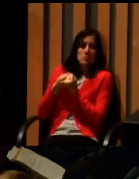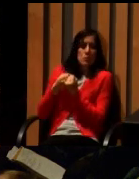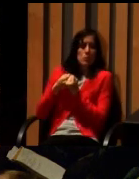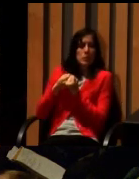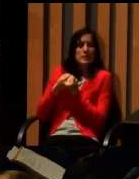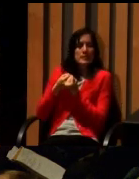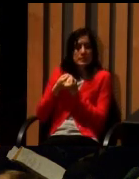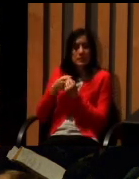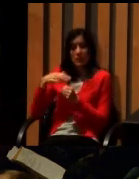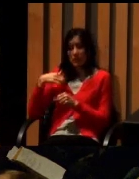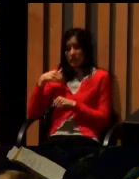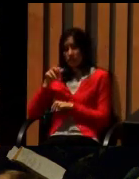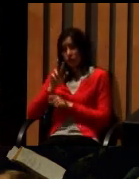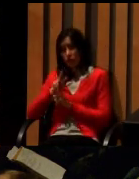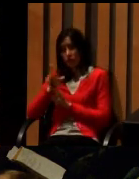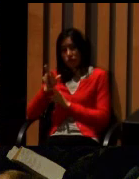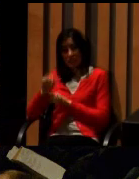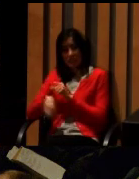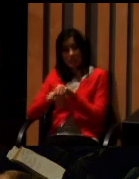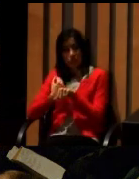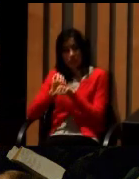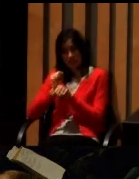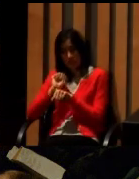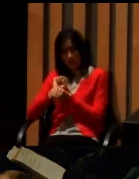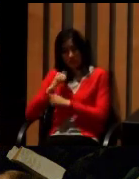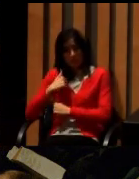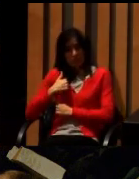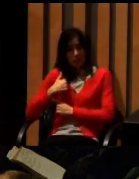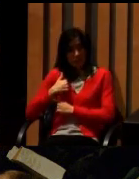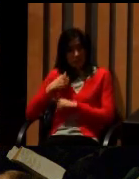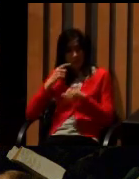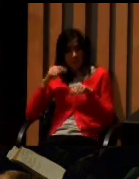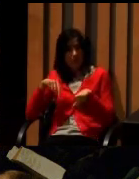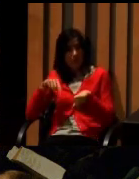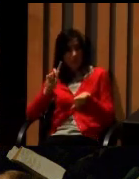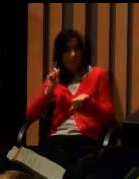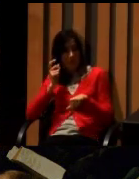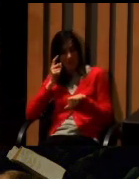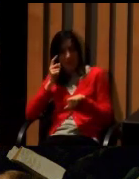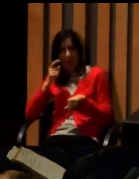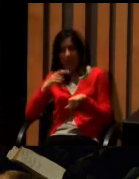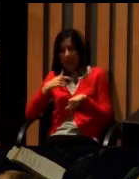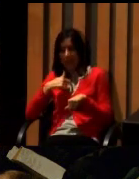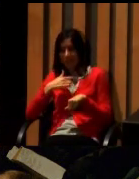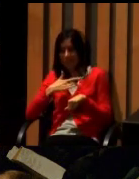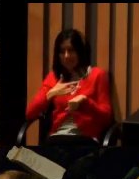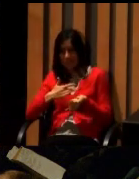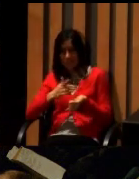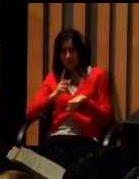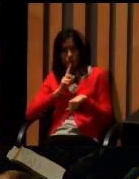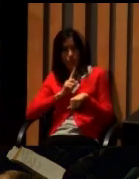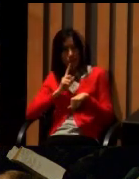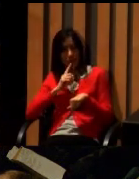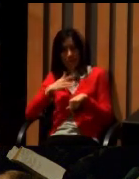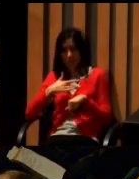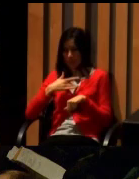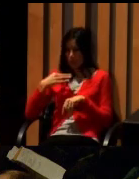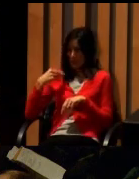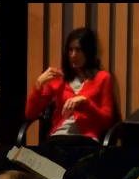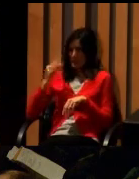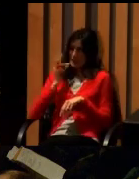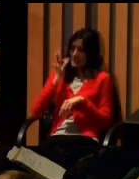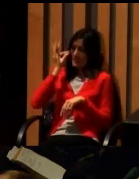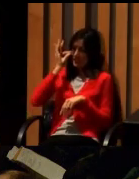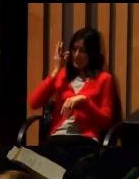33 years of my life to this country in uniform, and I often feel lonely. And I often feel that my Indian heritage feels owned